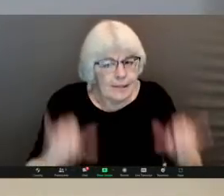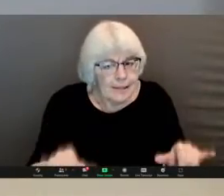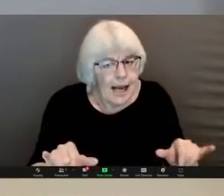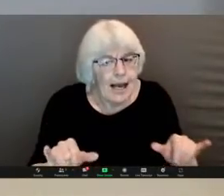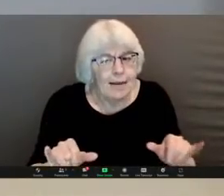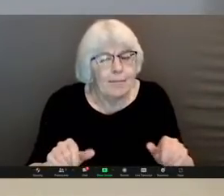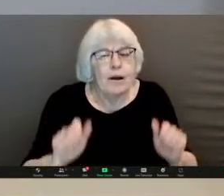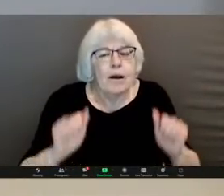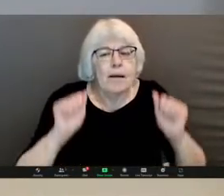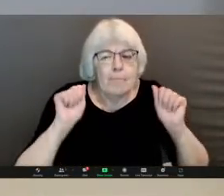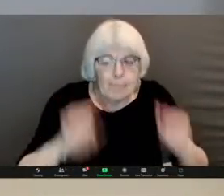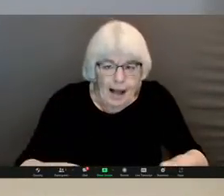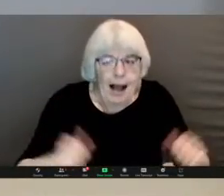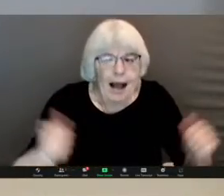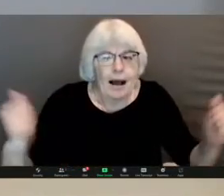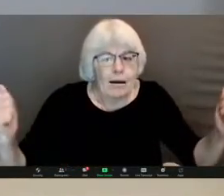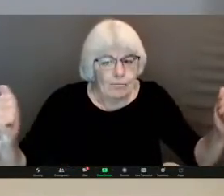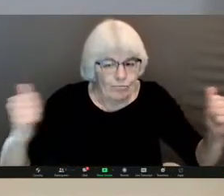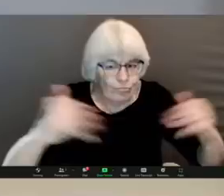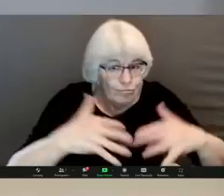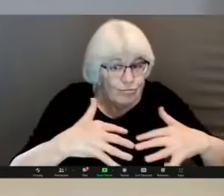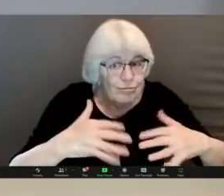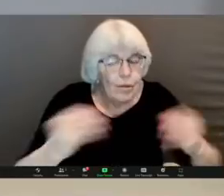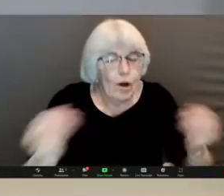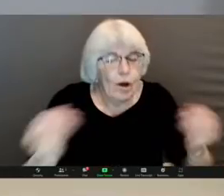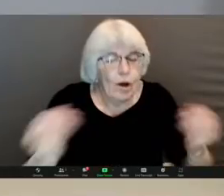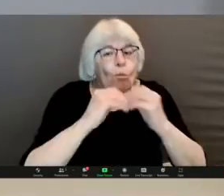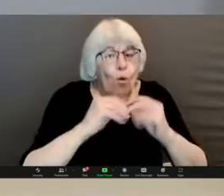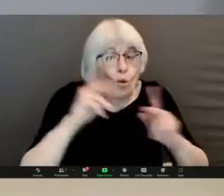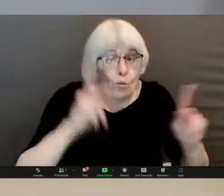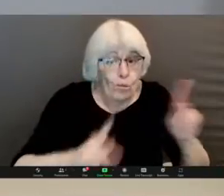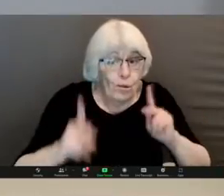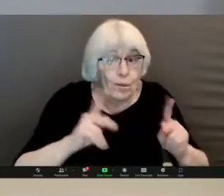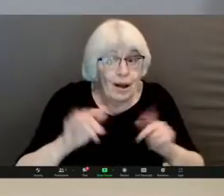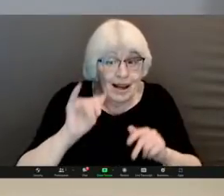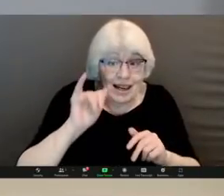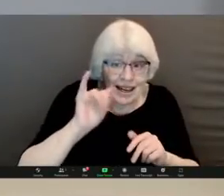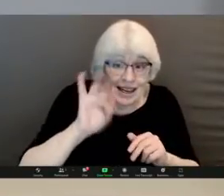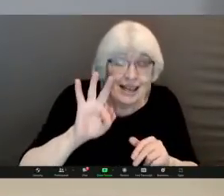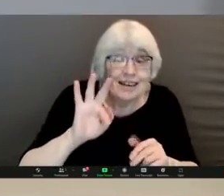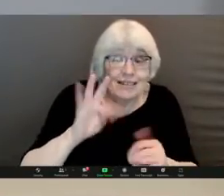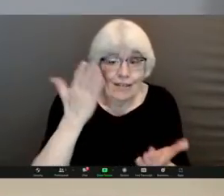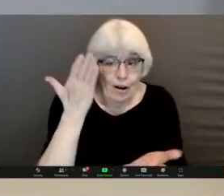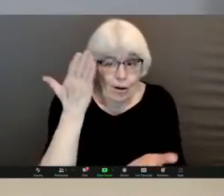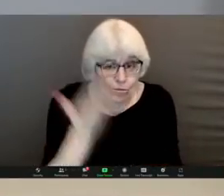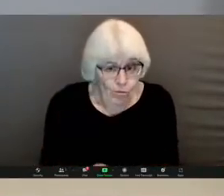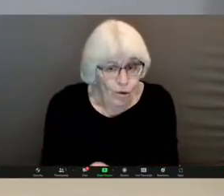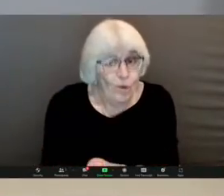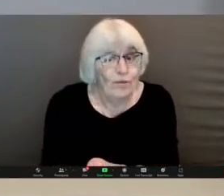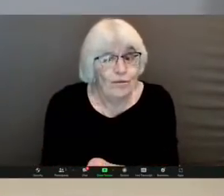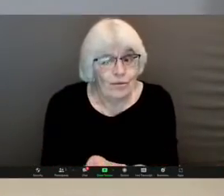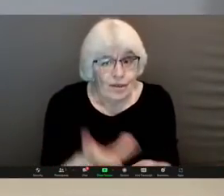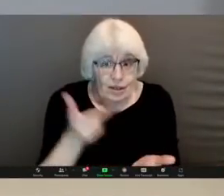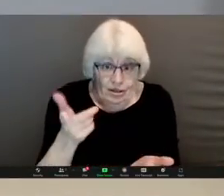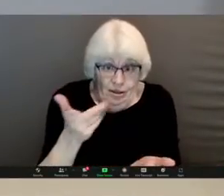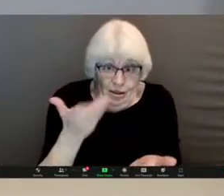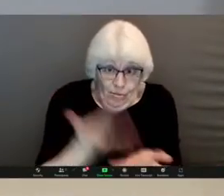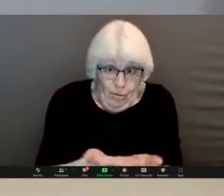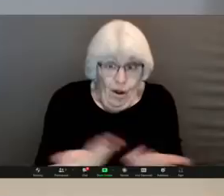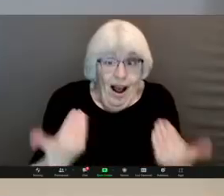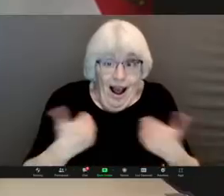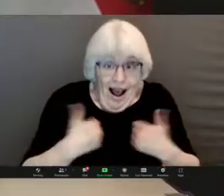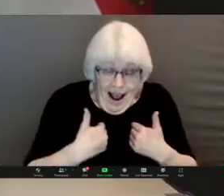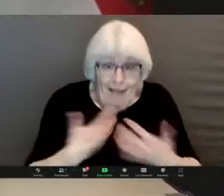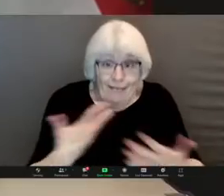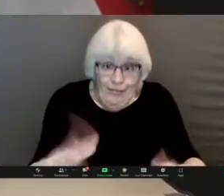But there's no one's pulling out of the bridge at this point. Thank you. Oh, thank you.